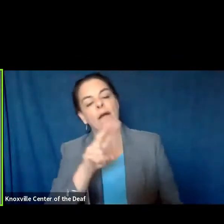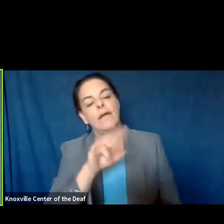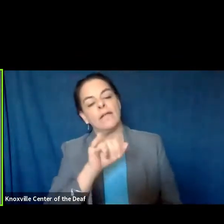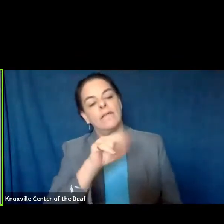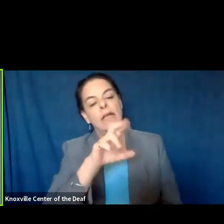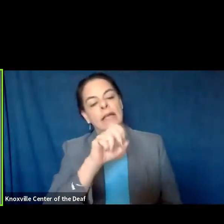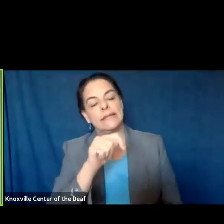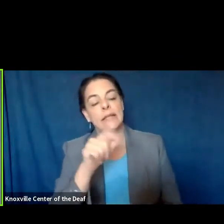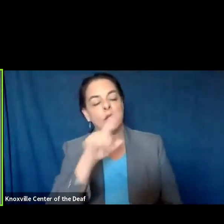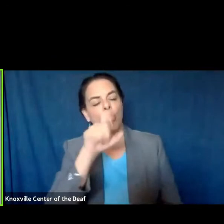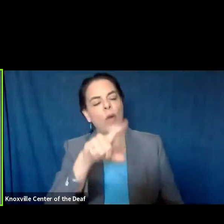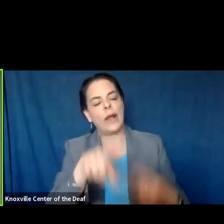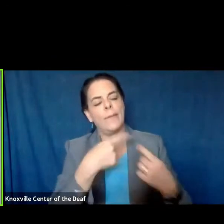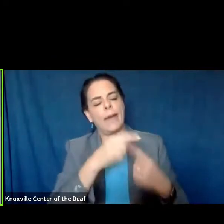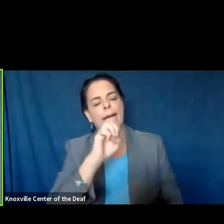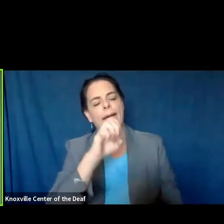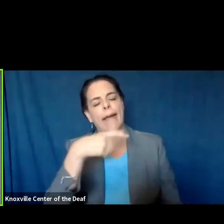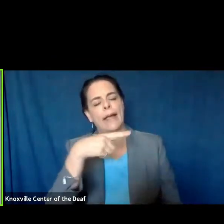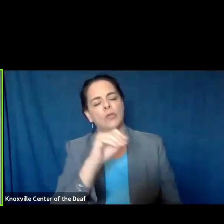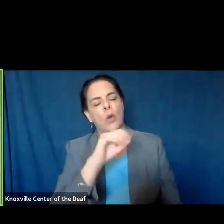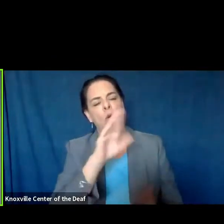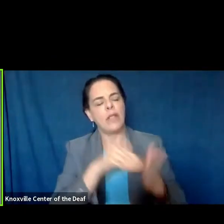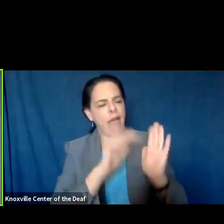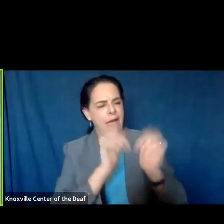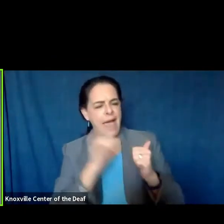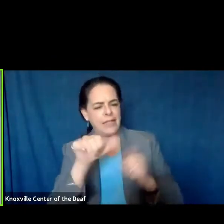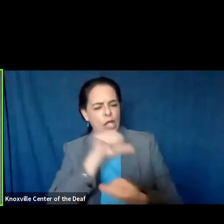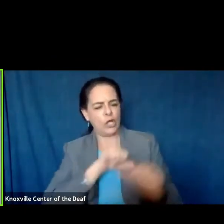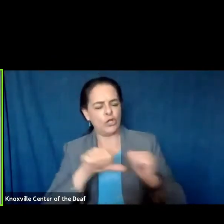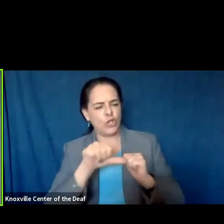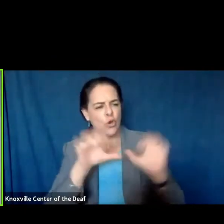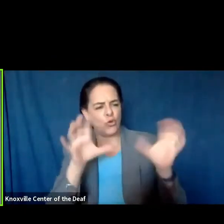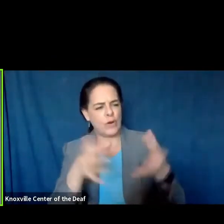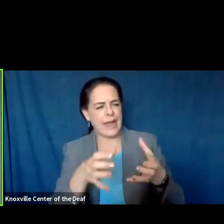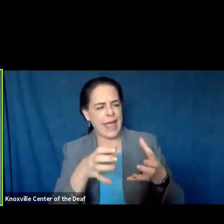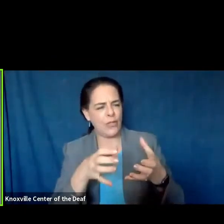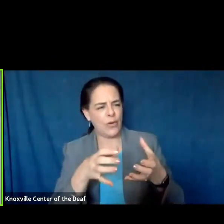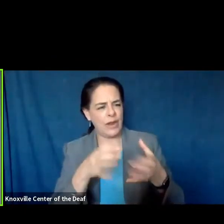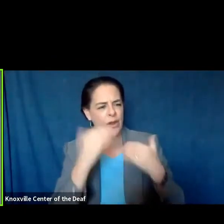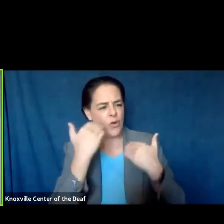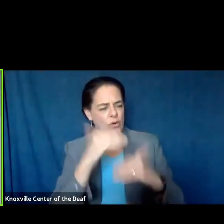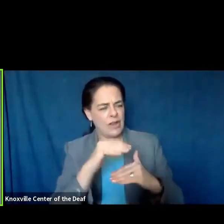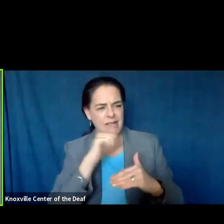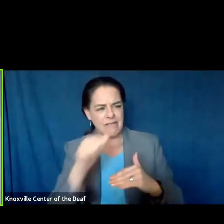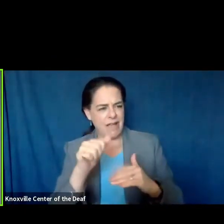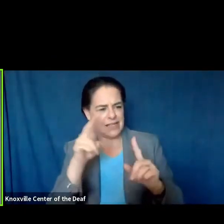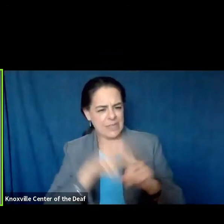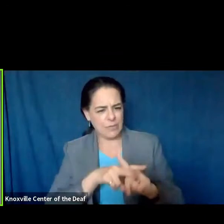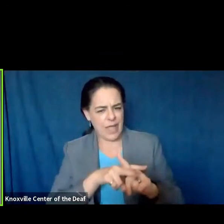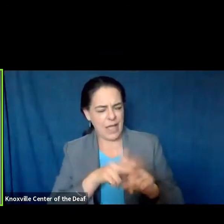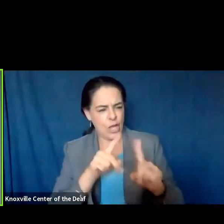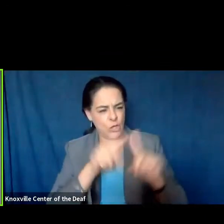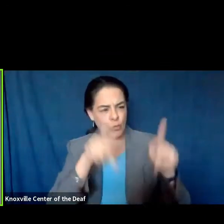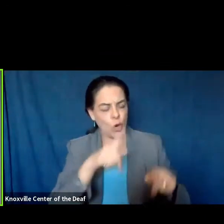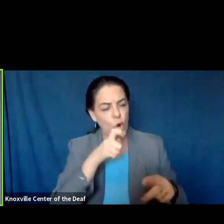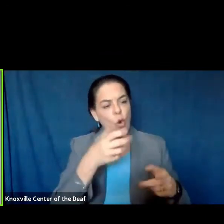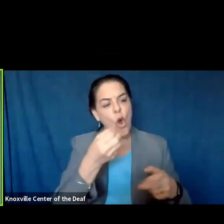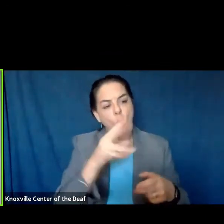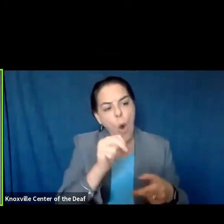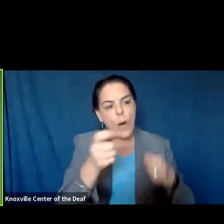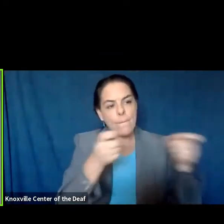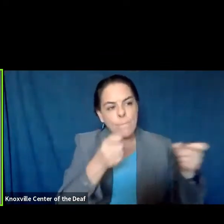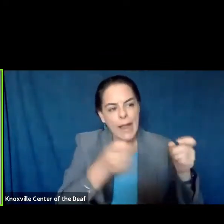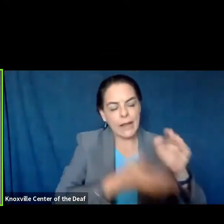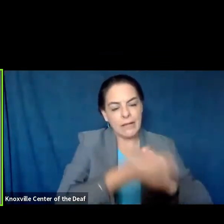Expo Center. How does the social gathering restriction not apply? From the resolution, a person who owns, manages, operates,